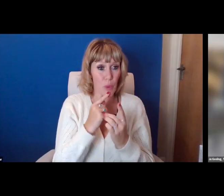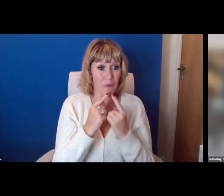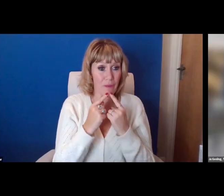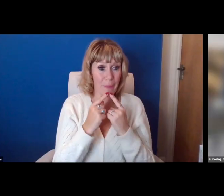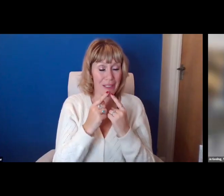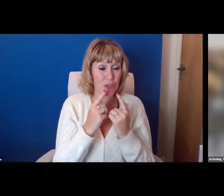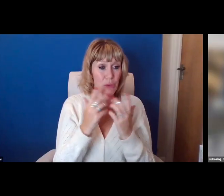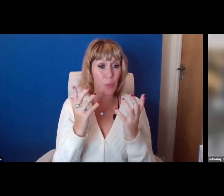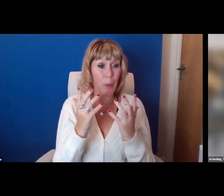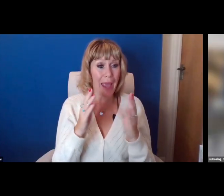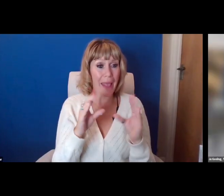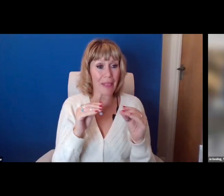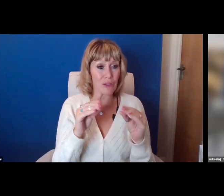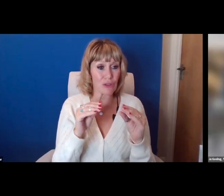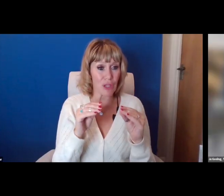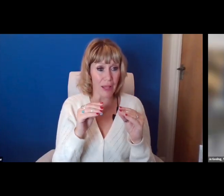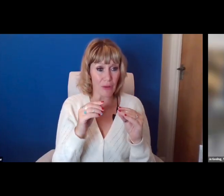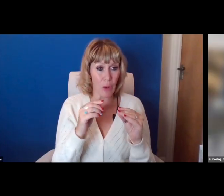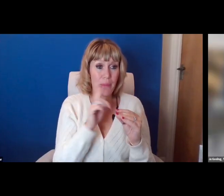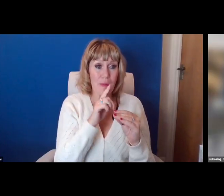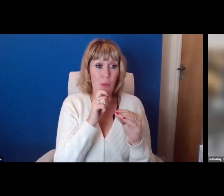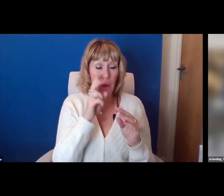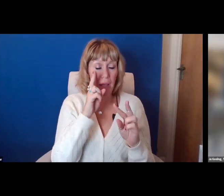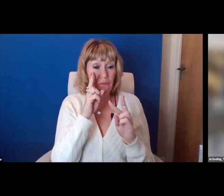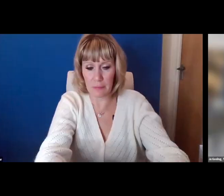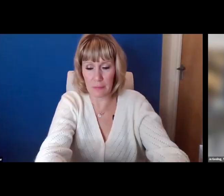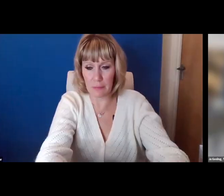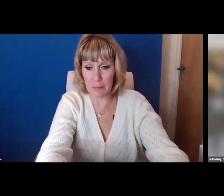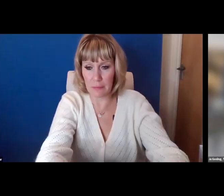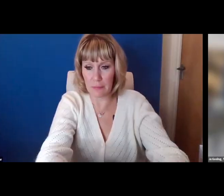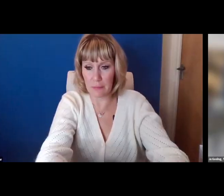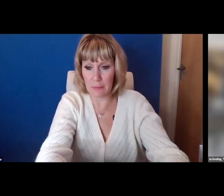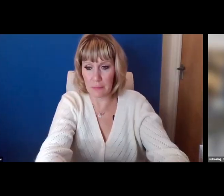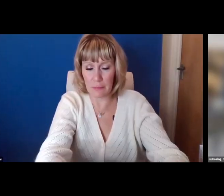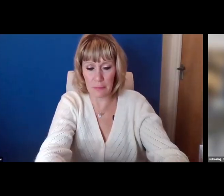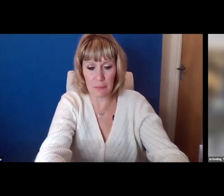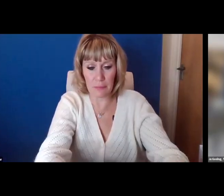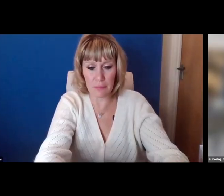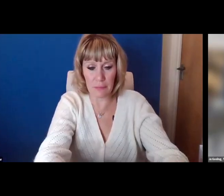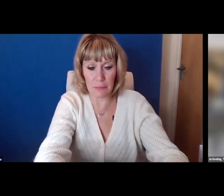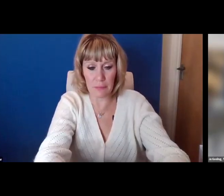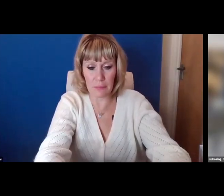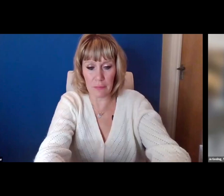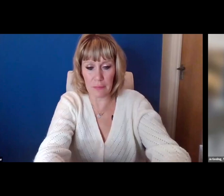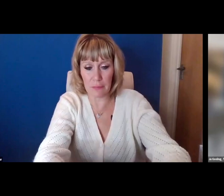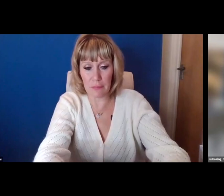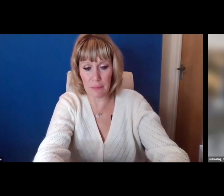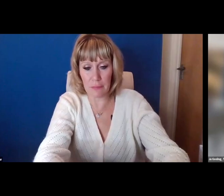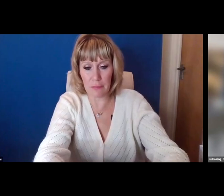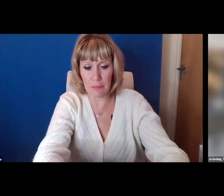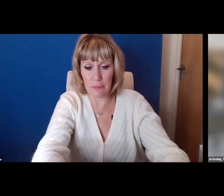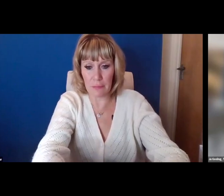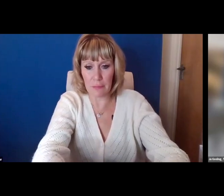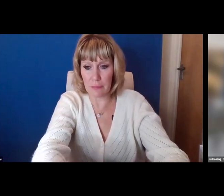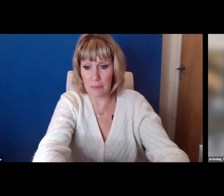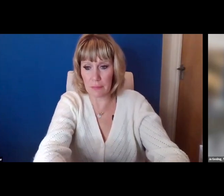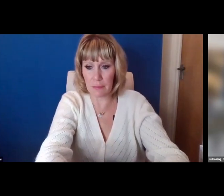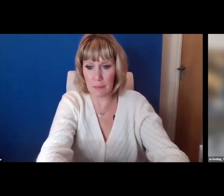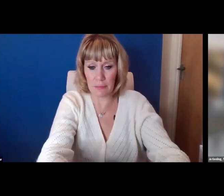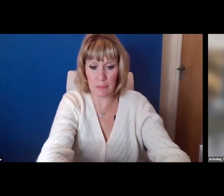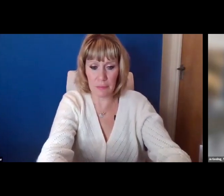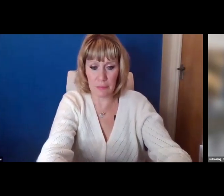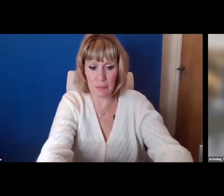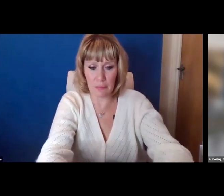work. And you should also be able to send messages. So I'm going to move on now and start the